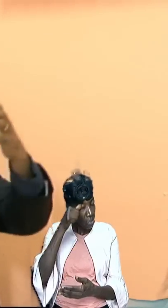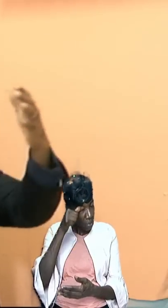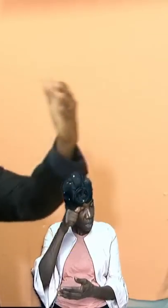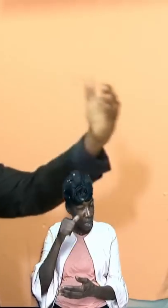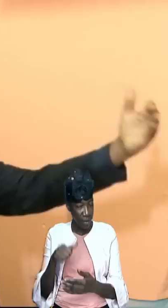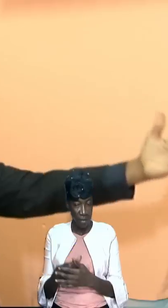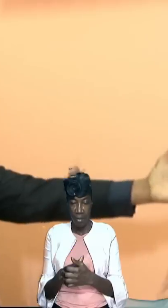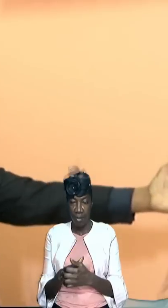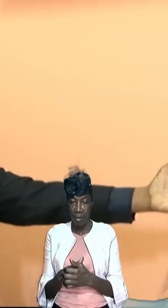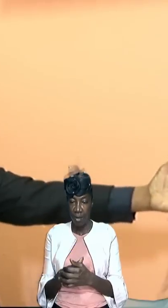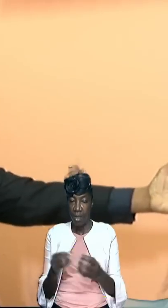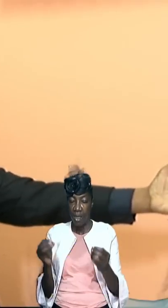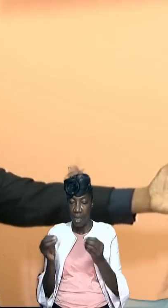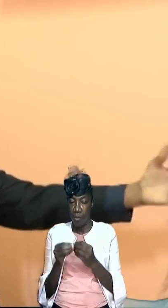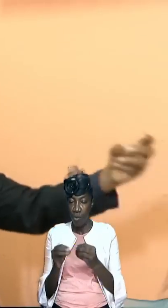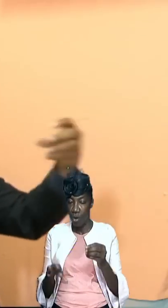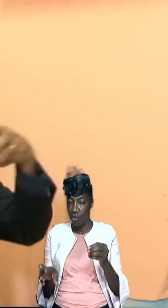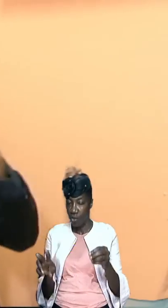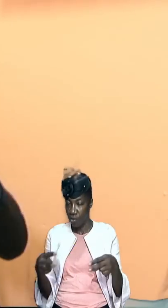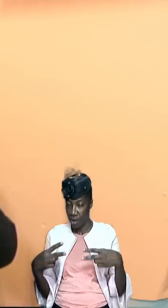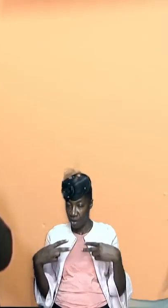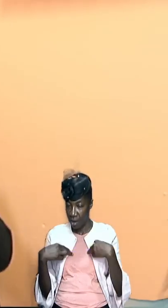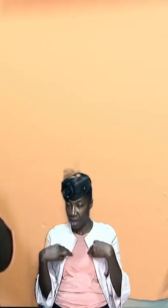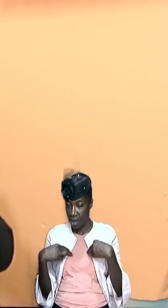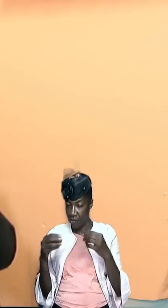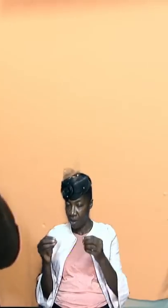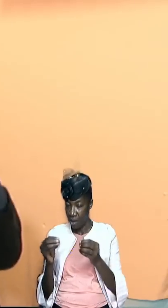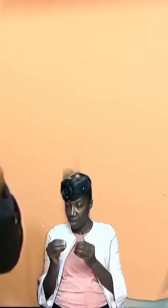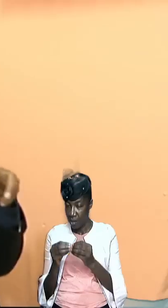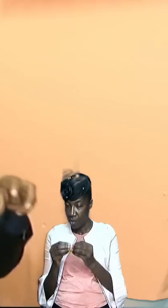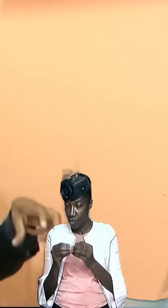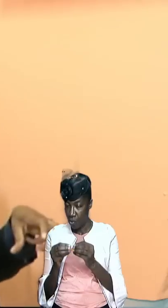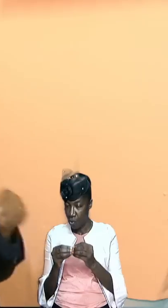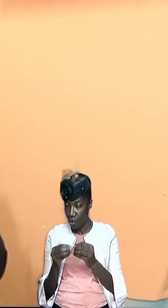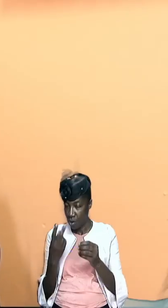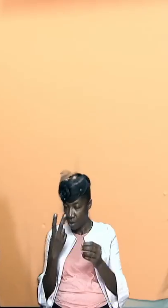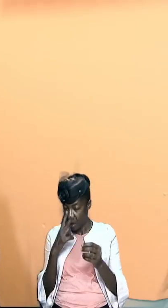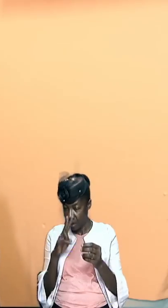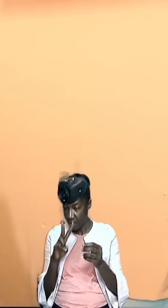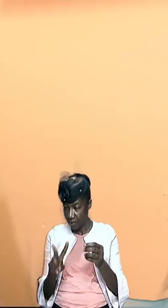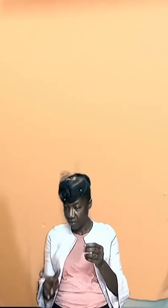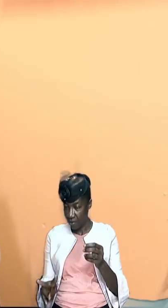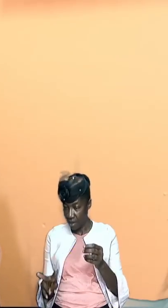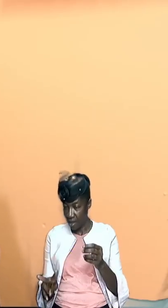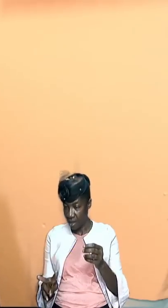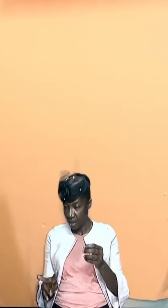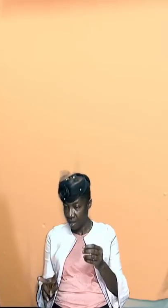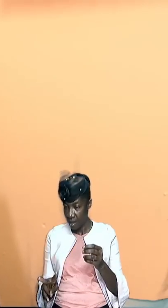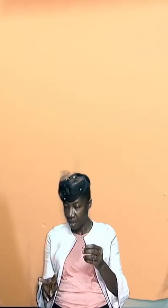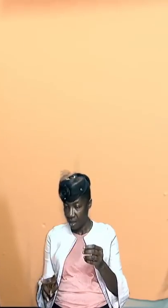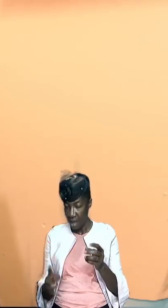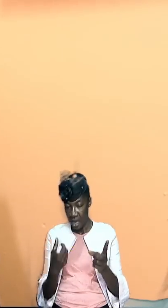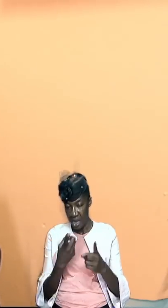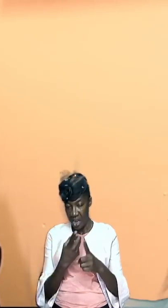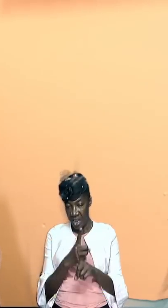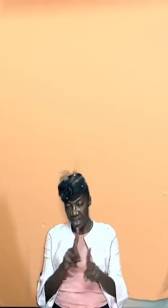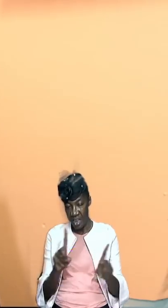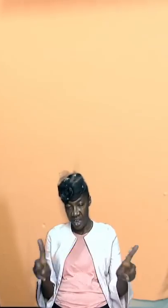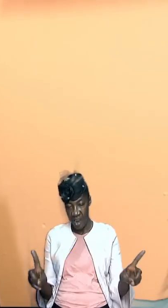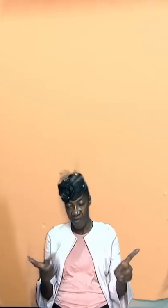the more children you have, is the more we are going to see a variation